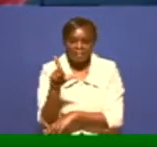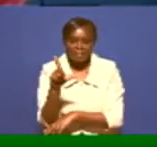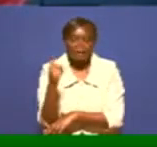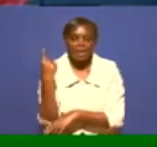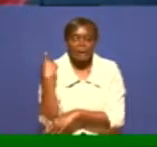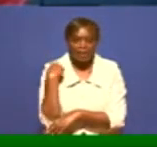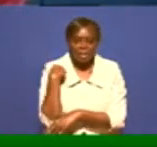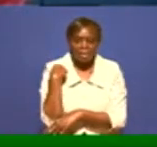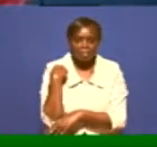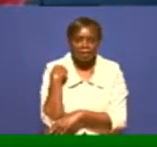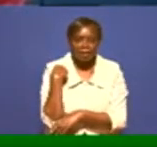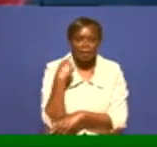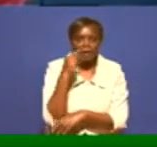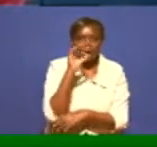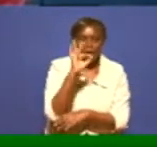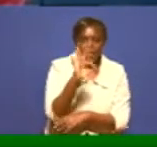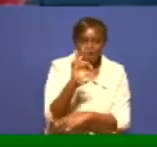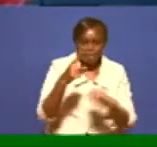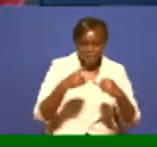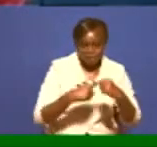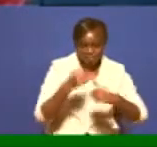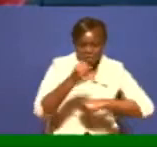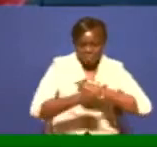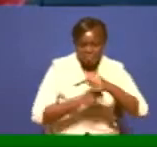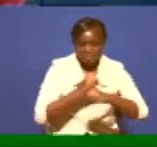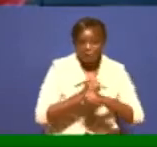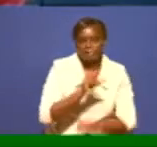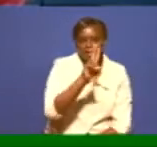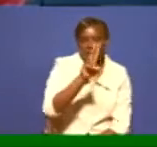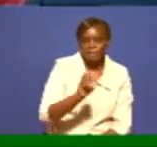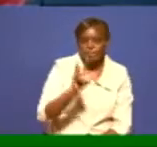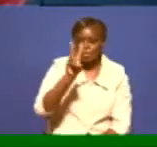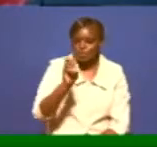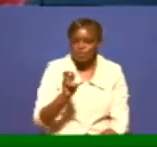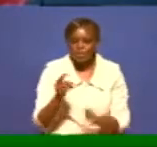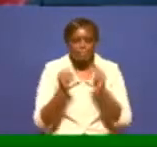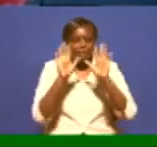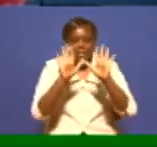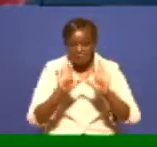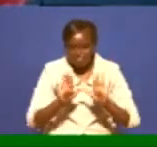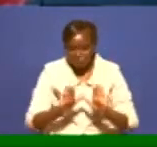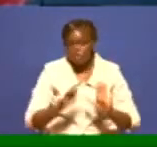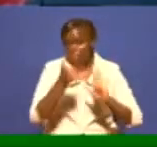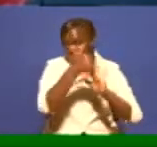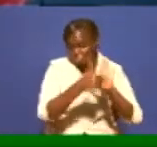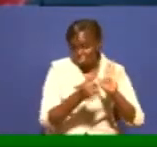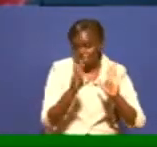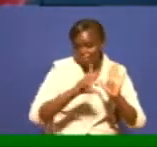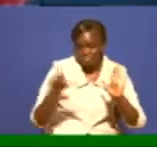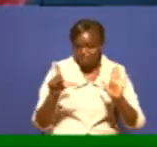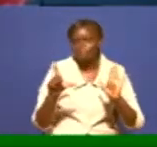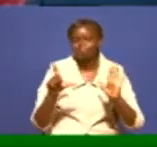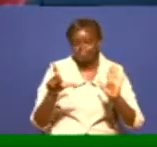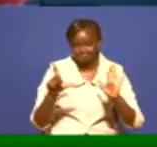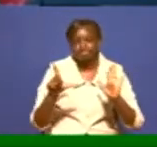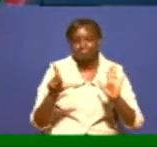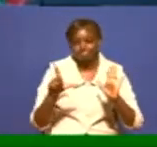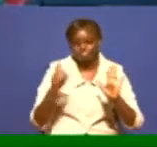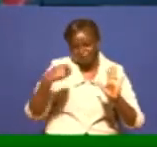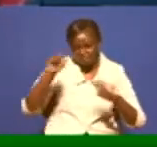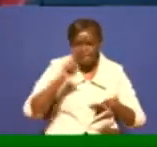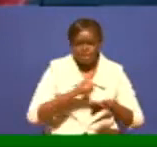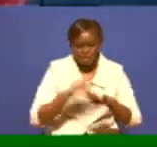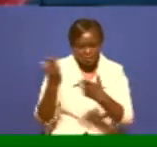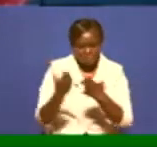number 36 of 2020, is very important and is in this House in the right time, Honorable